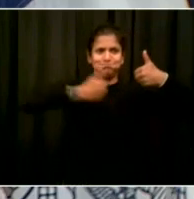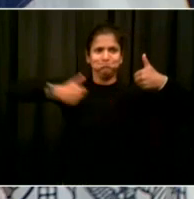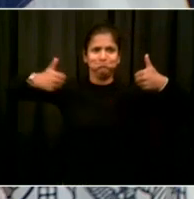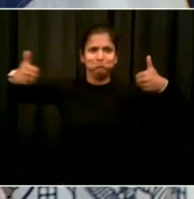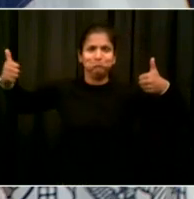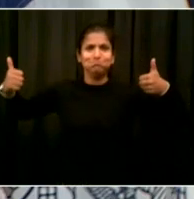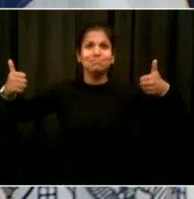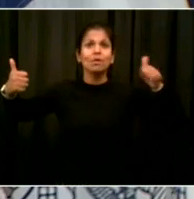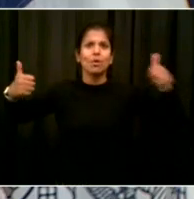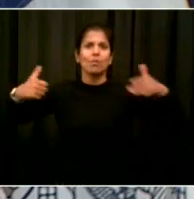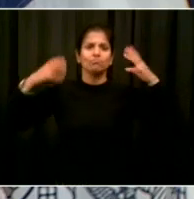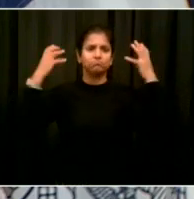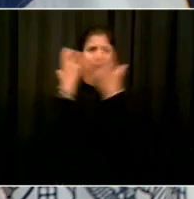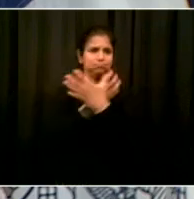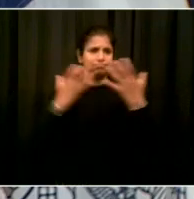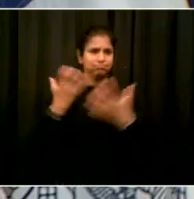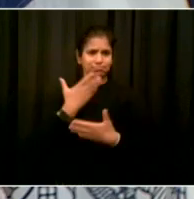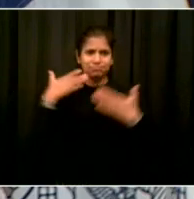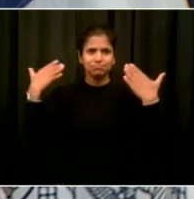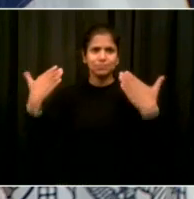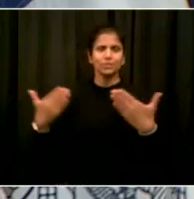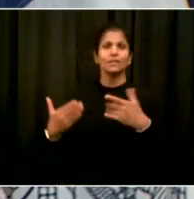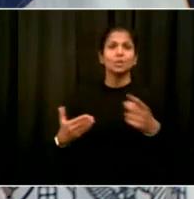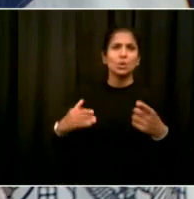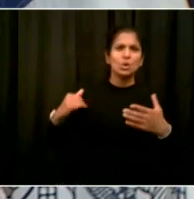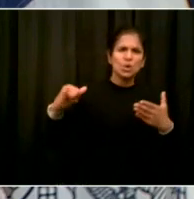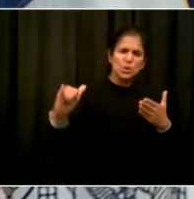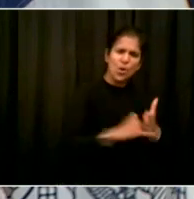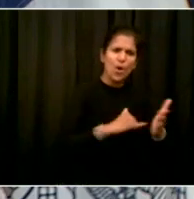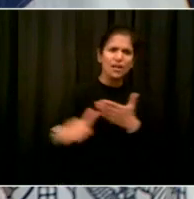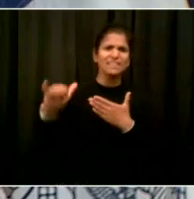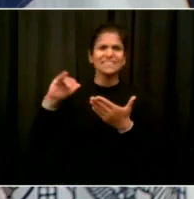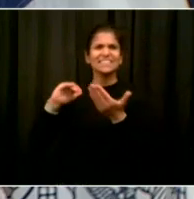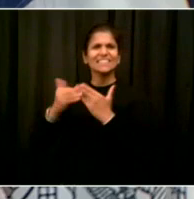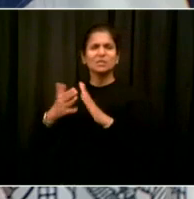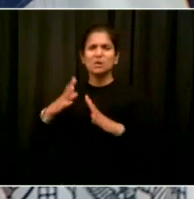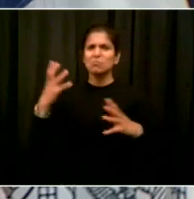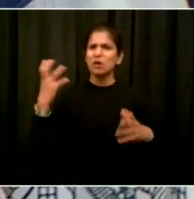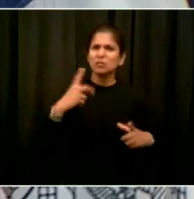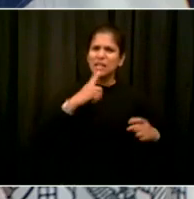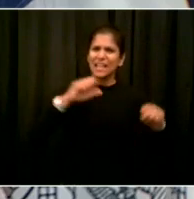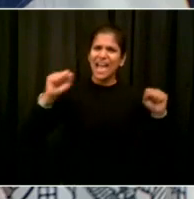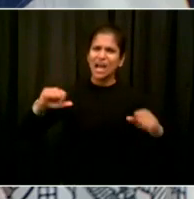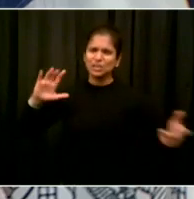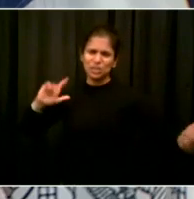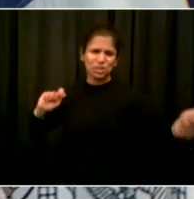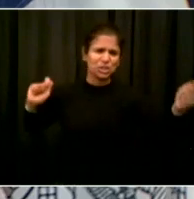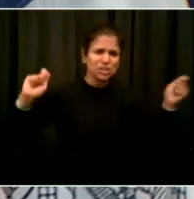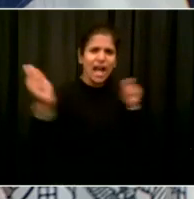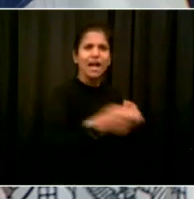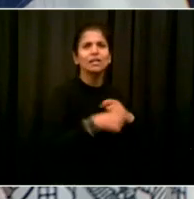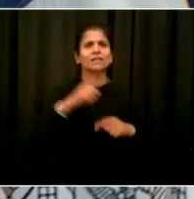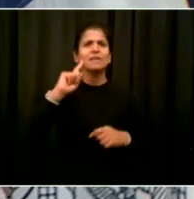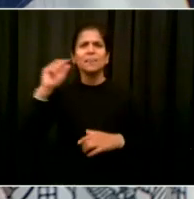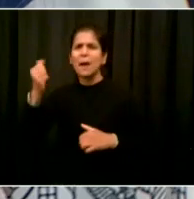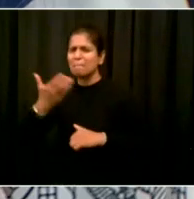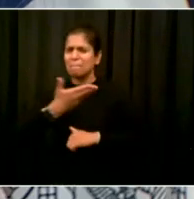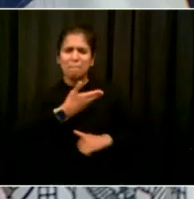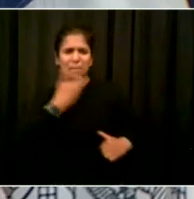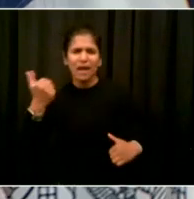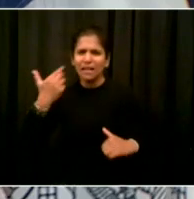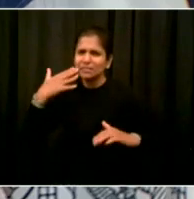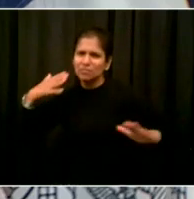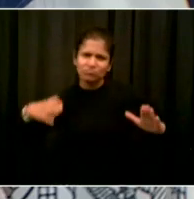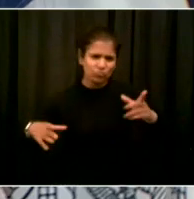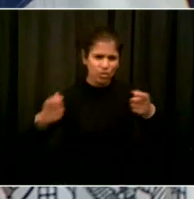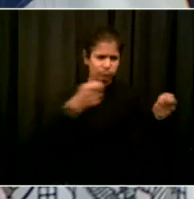City, if there's one thing that's true about the history of the city, it is our ability to change. The city has changed all the time through its